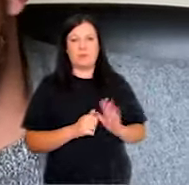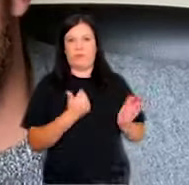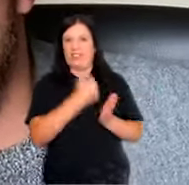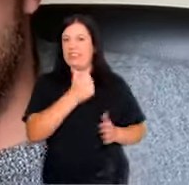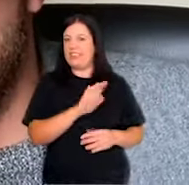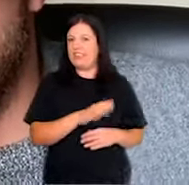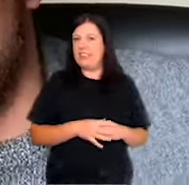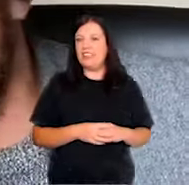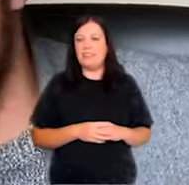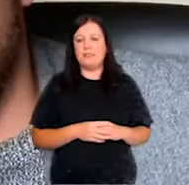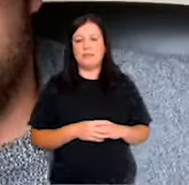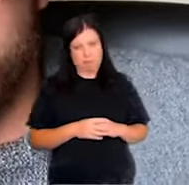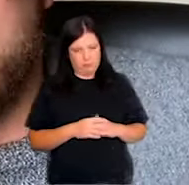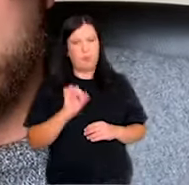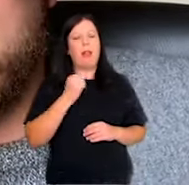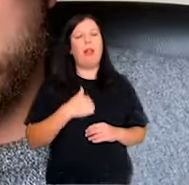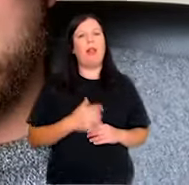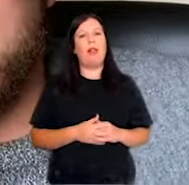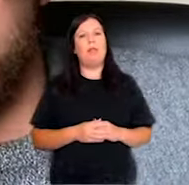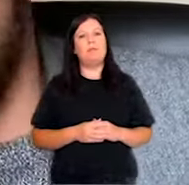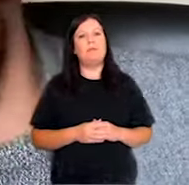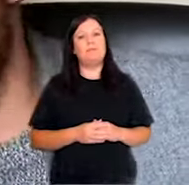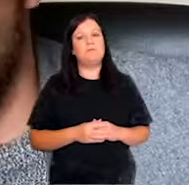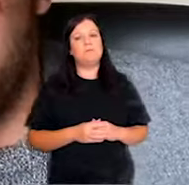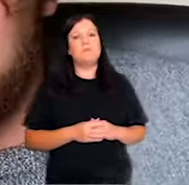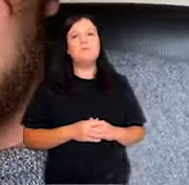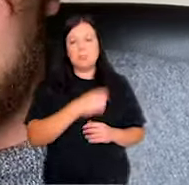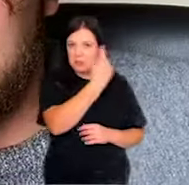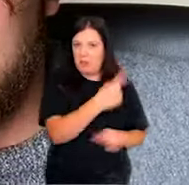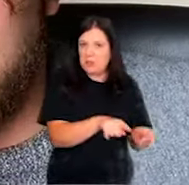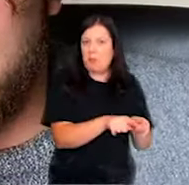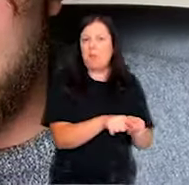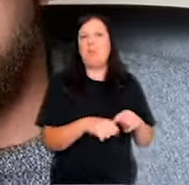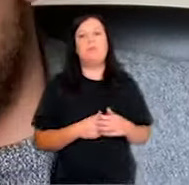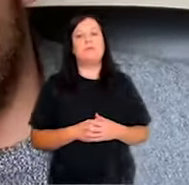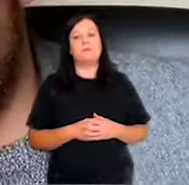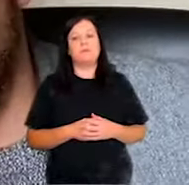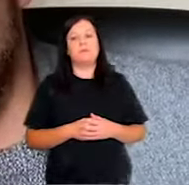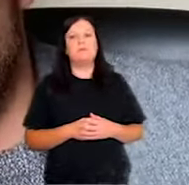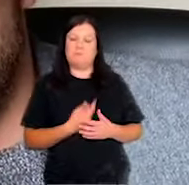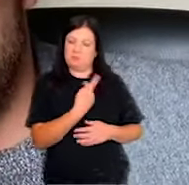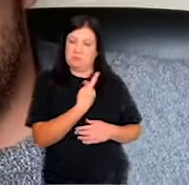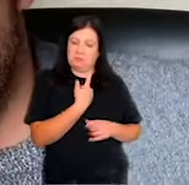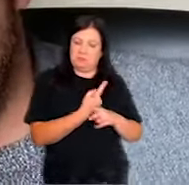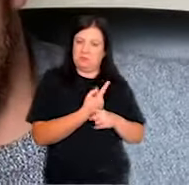Fantastic. Yes, I will. And you. Speak soon.